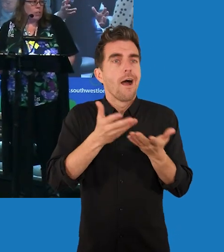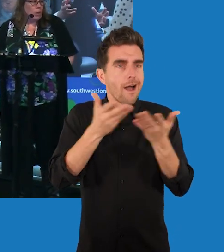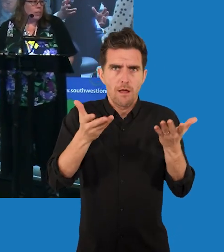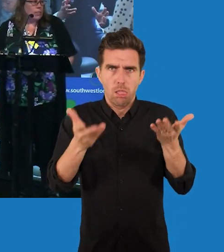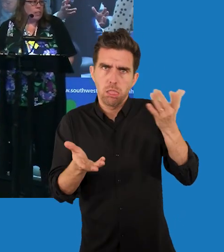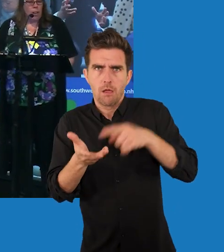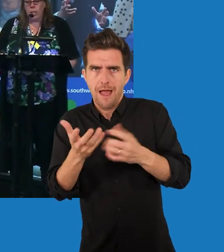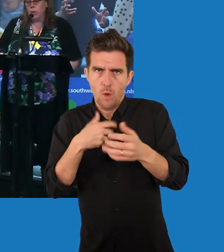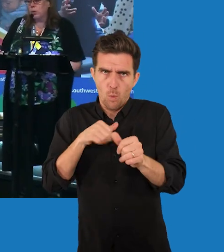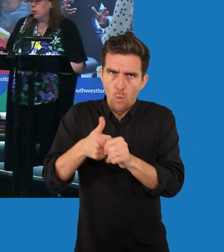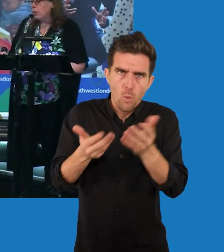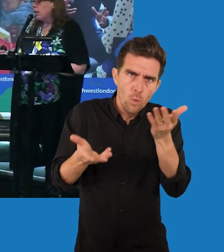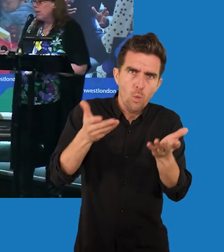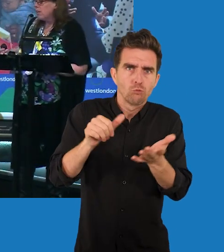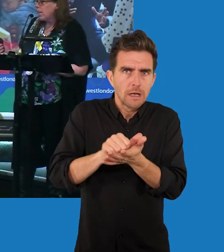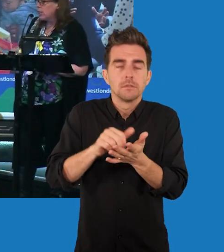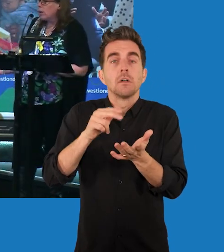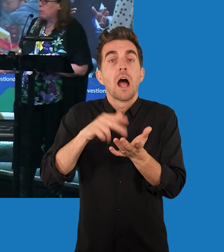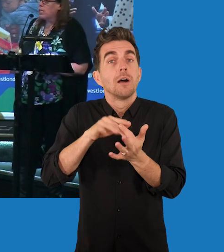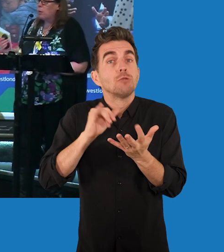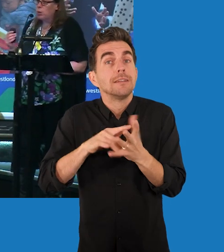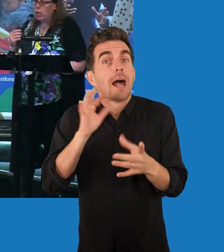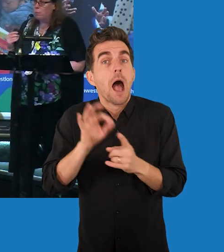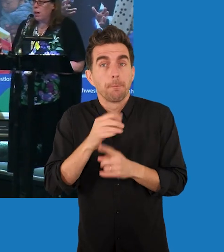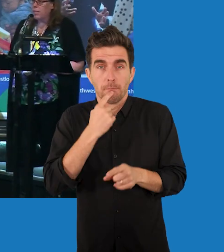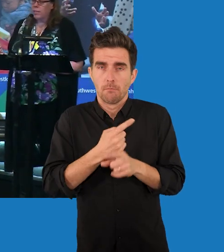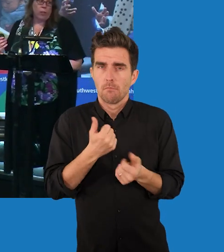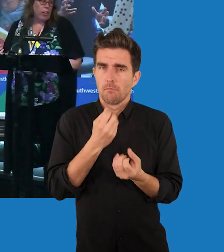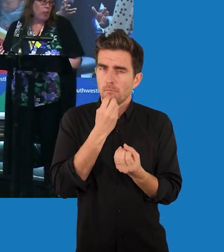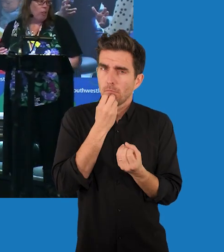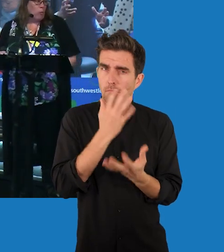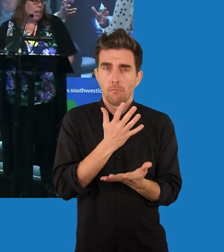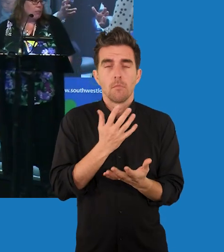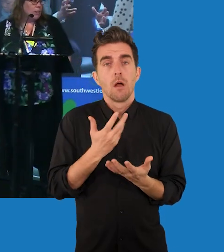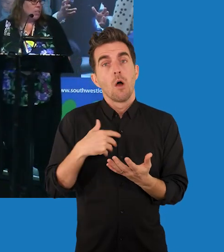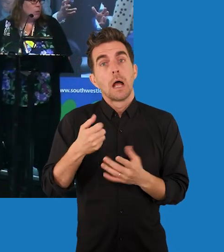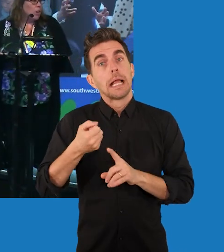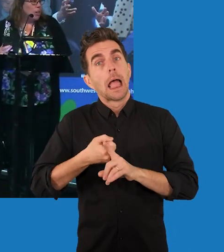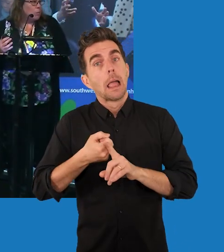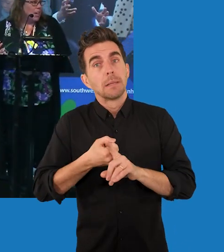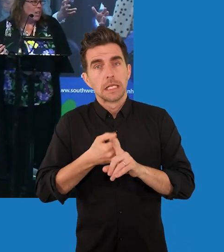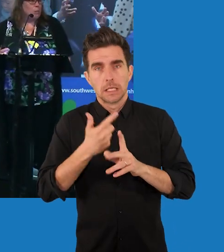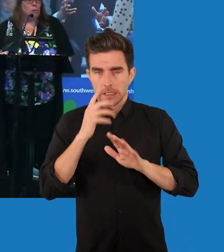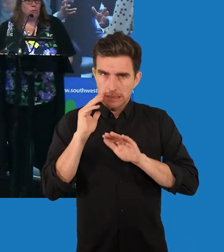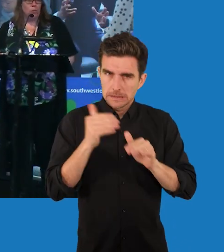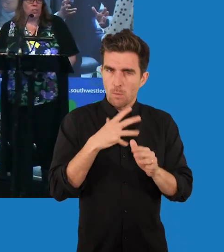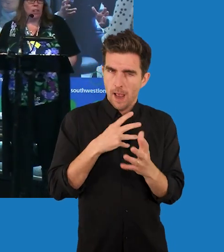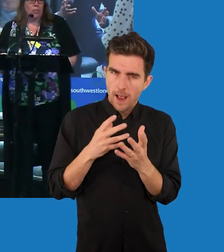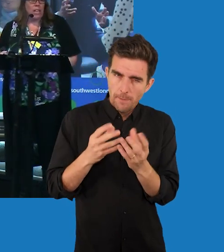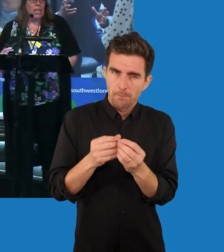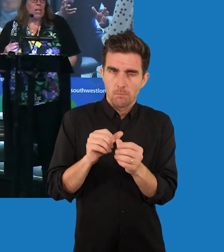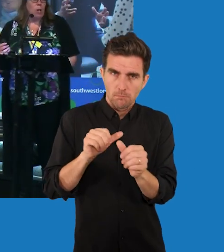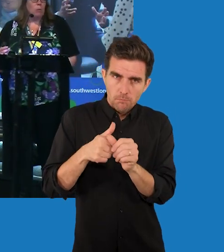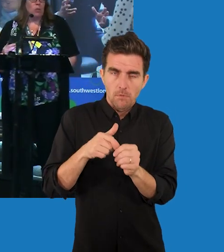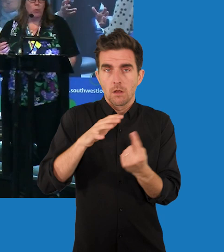health inequalities. So as we talked about earlier, the NHS is an absolutely amazing thing that we have here. So one of our campaigns has been focused around